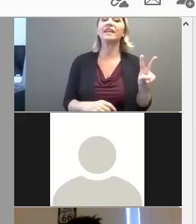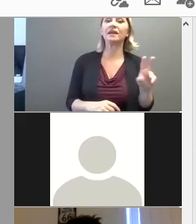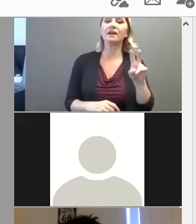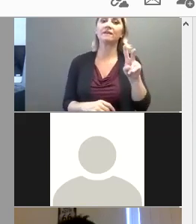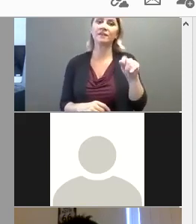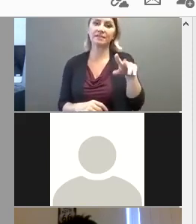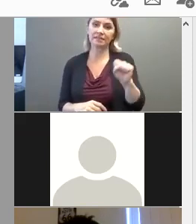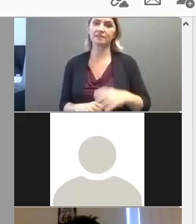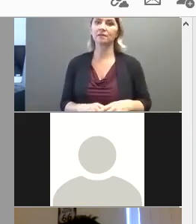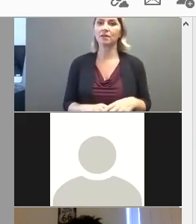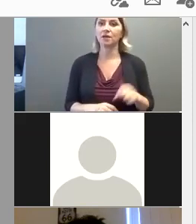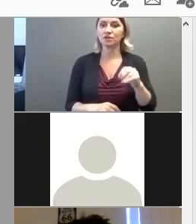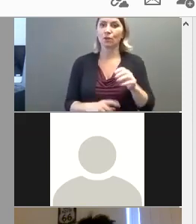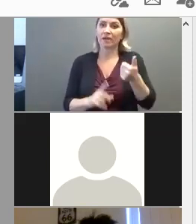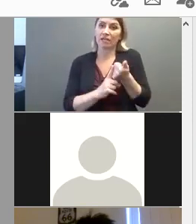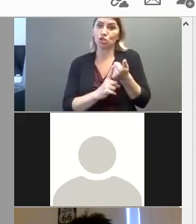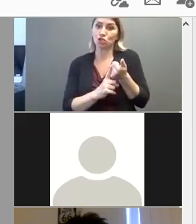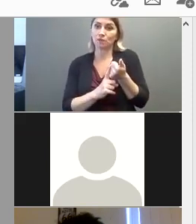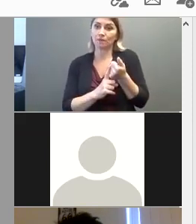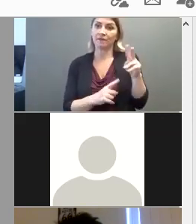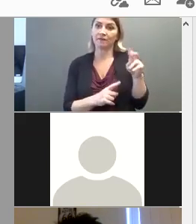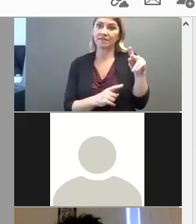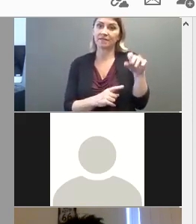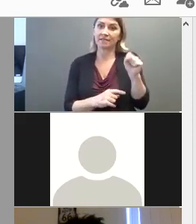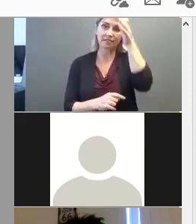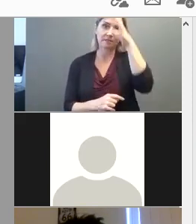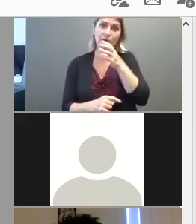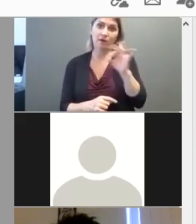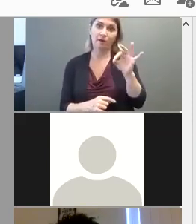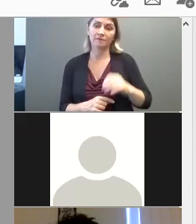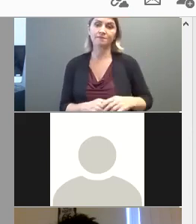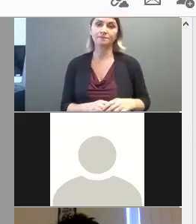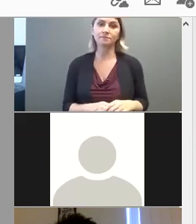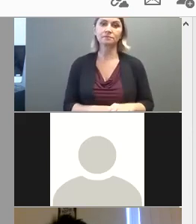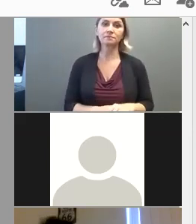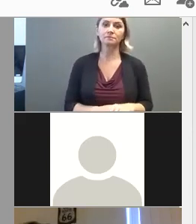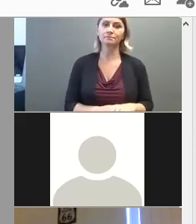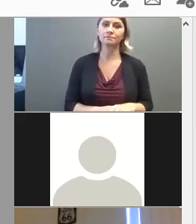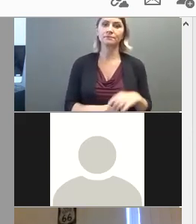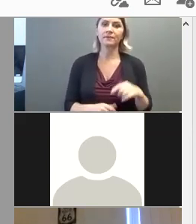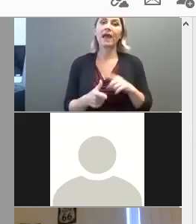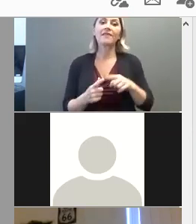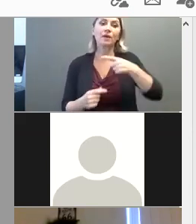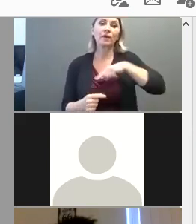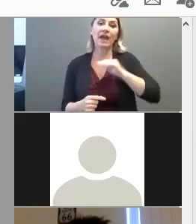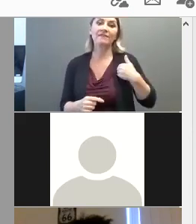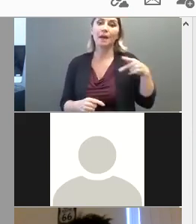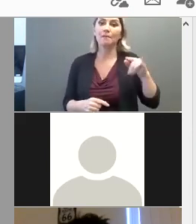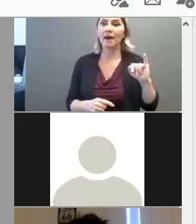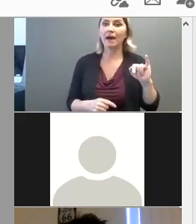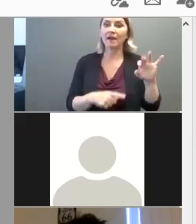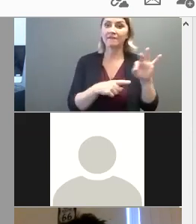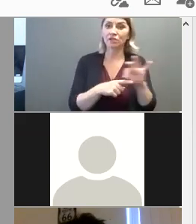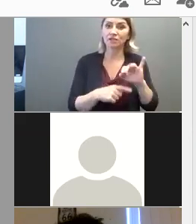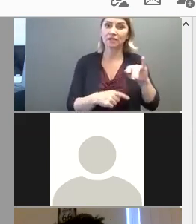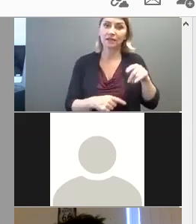sets, right? Where every vertex is a parent of itself. Then we have this find function. The find